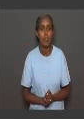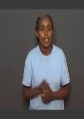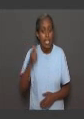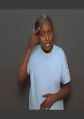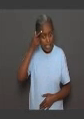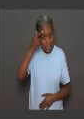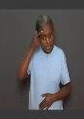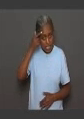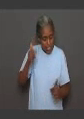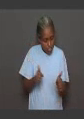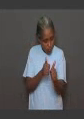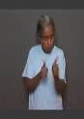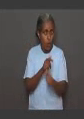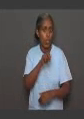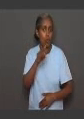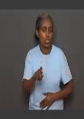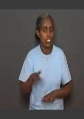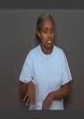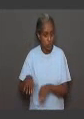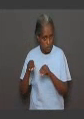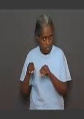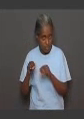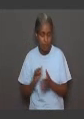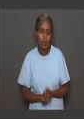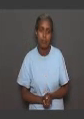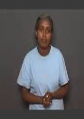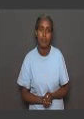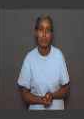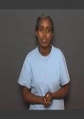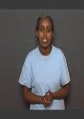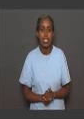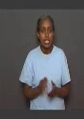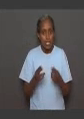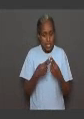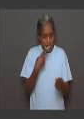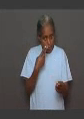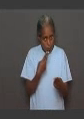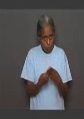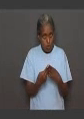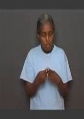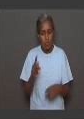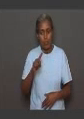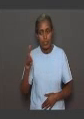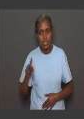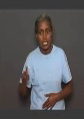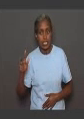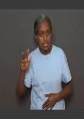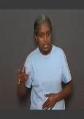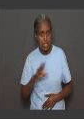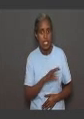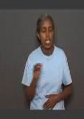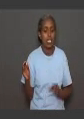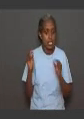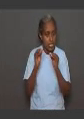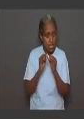Consider the following questions, students. Is the product of Z3 and the